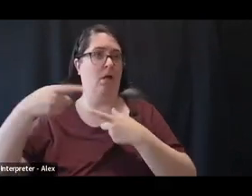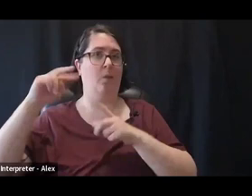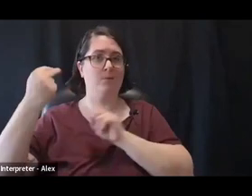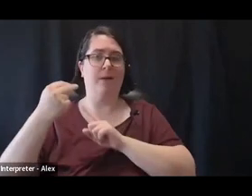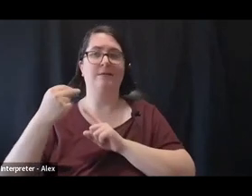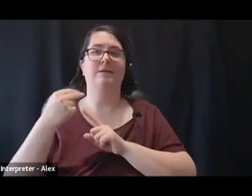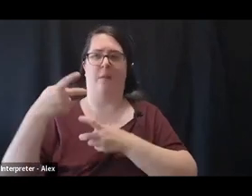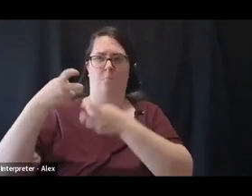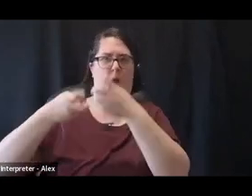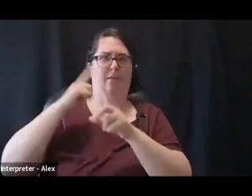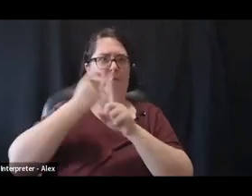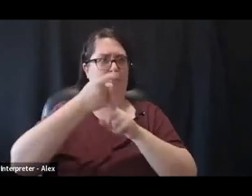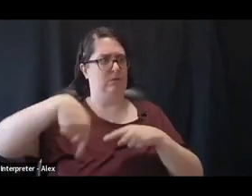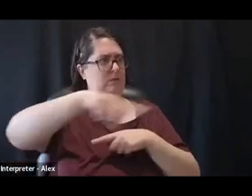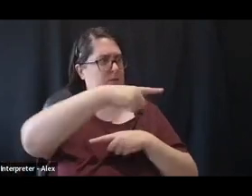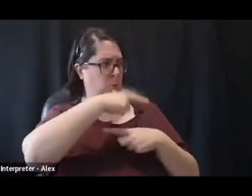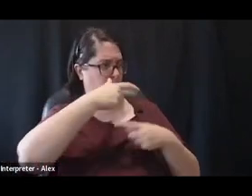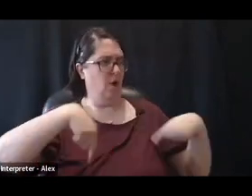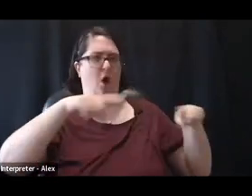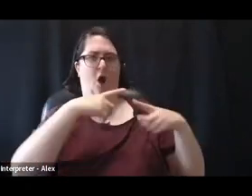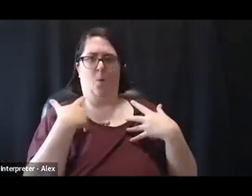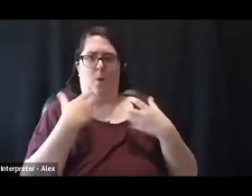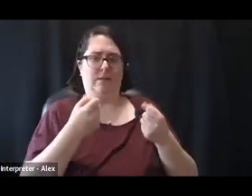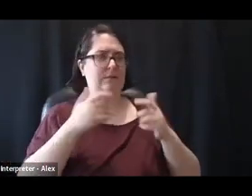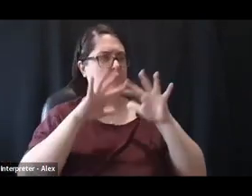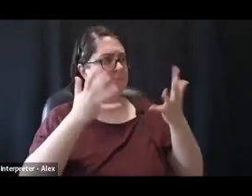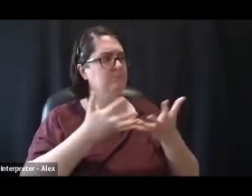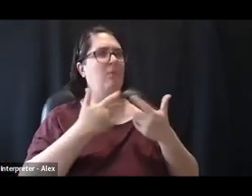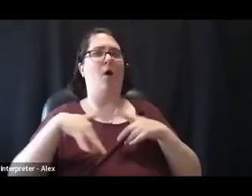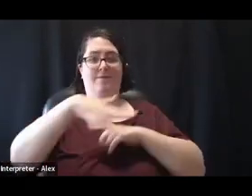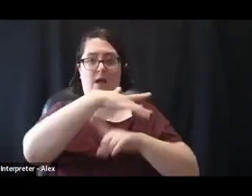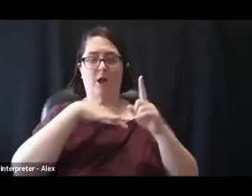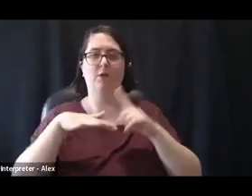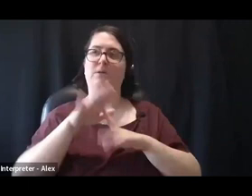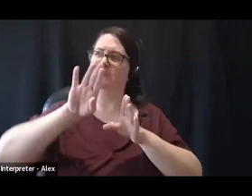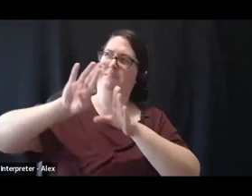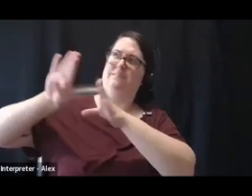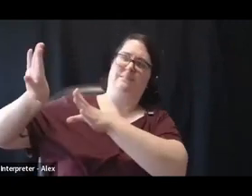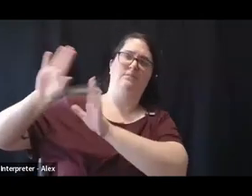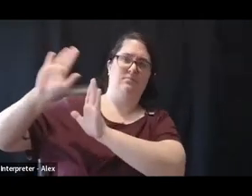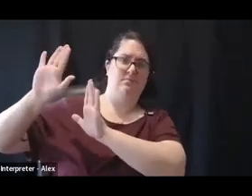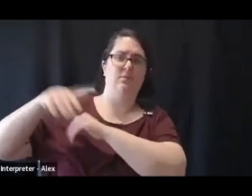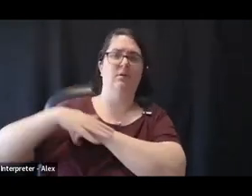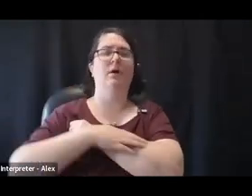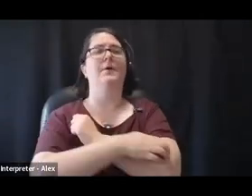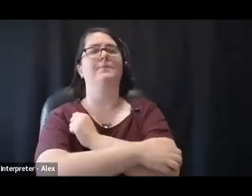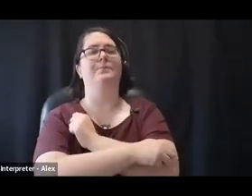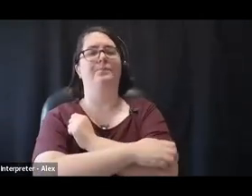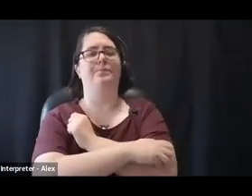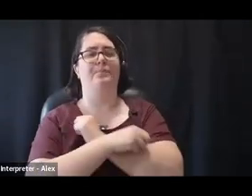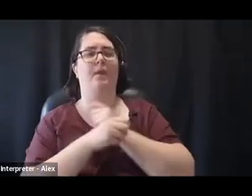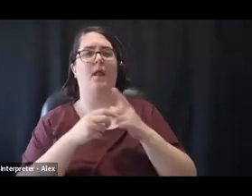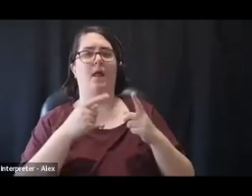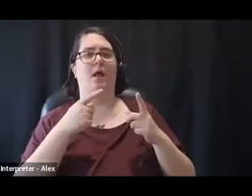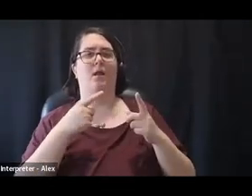very problematic to ourselves, our wellness, our community, our environments. And so I think of sort of it as